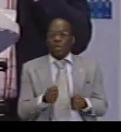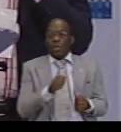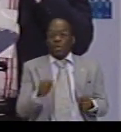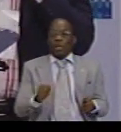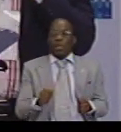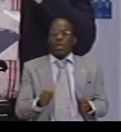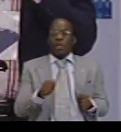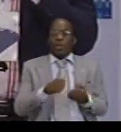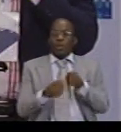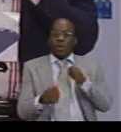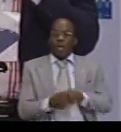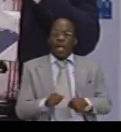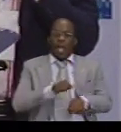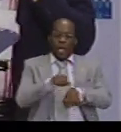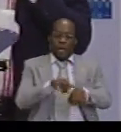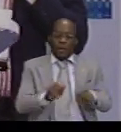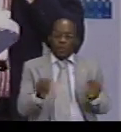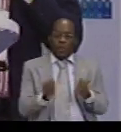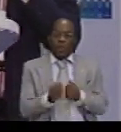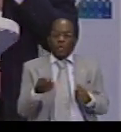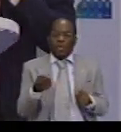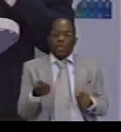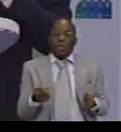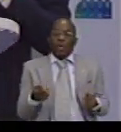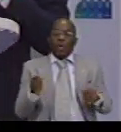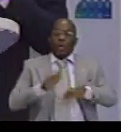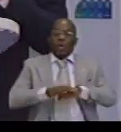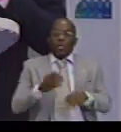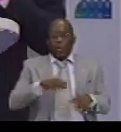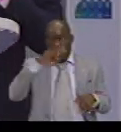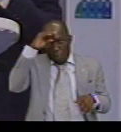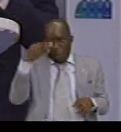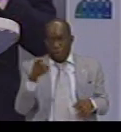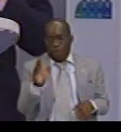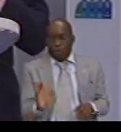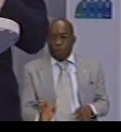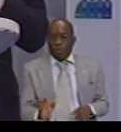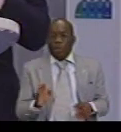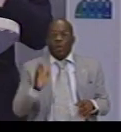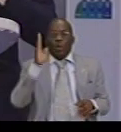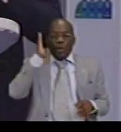Anointing upon the man of God will break your yoke.